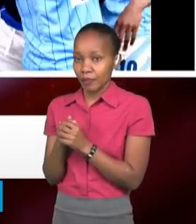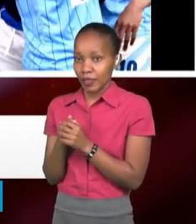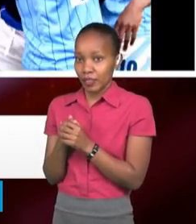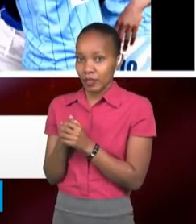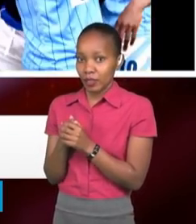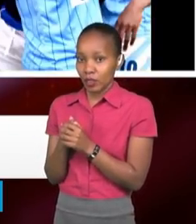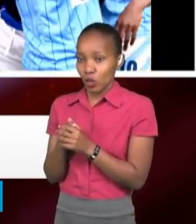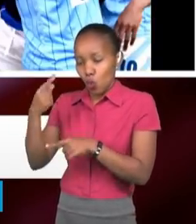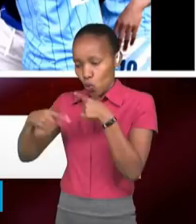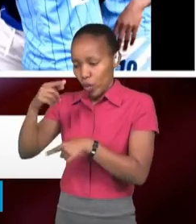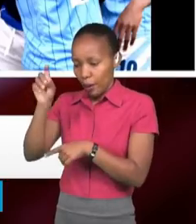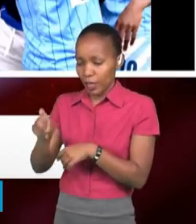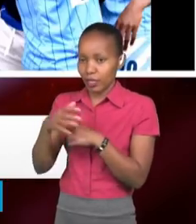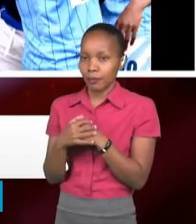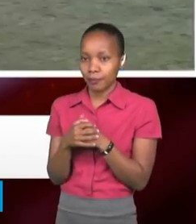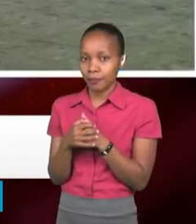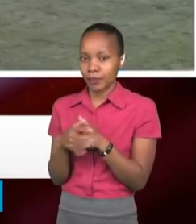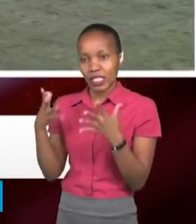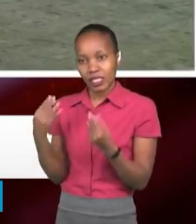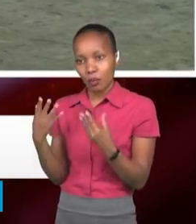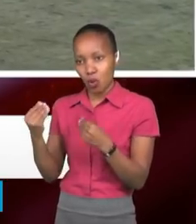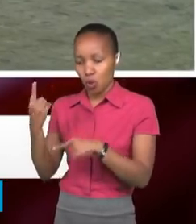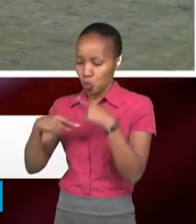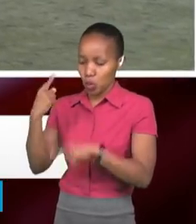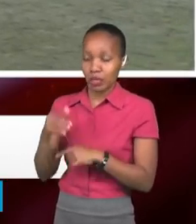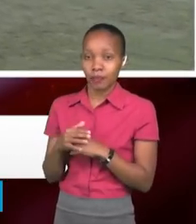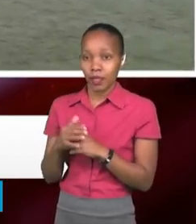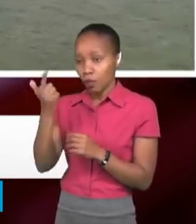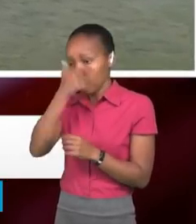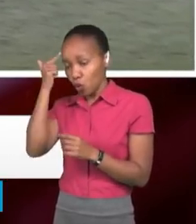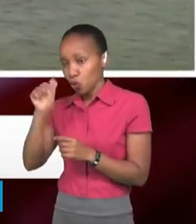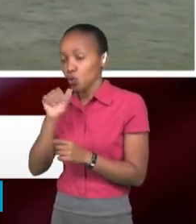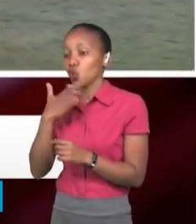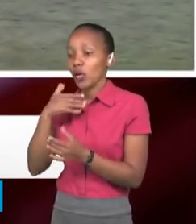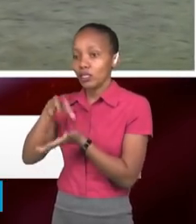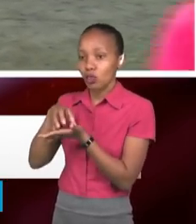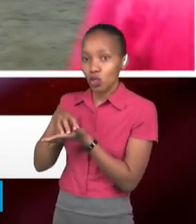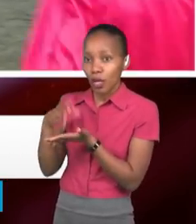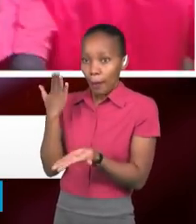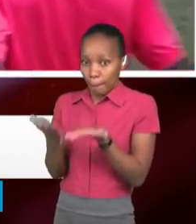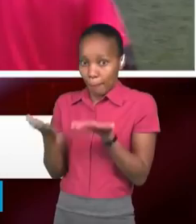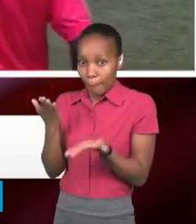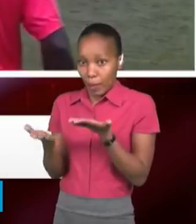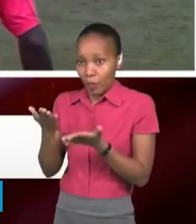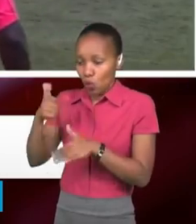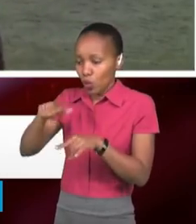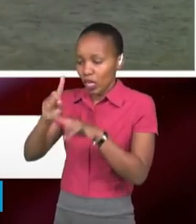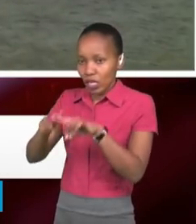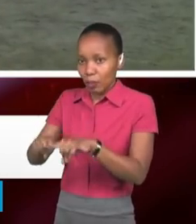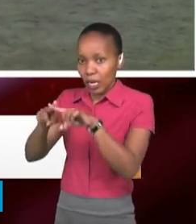nothing less than a win. Okay. As simple as that. Because we didn't want to put ourselves in a situation whereby you actually depending